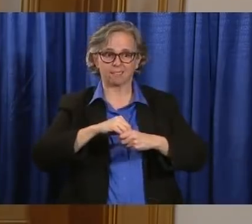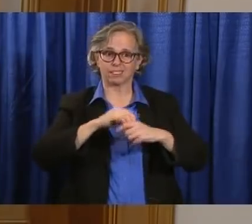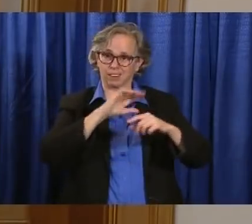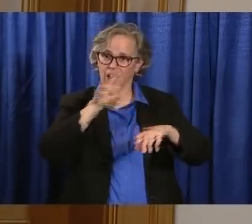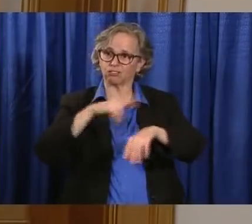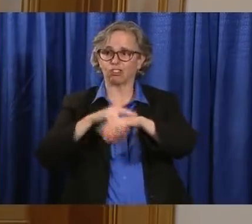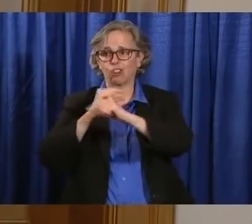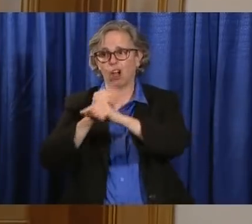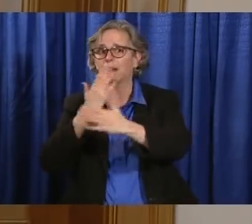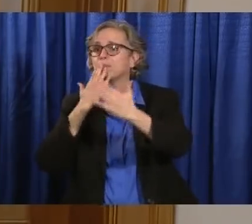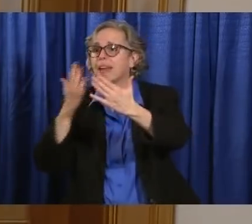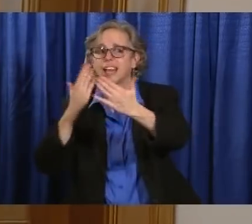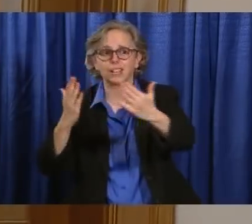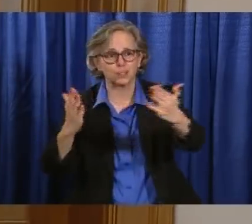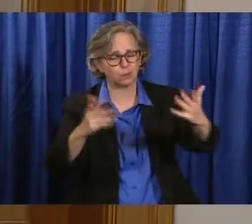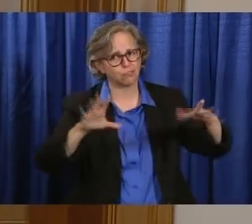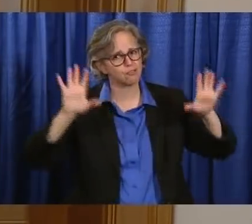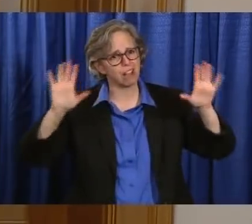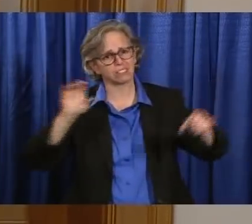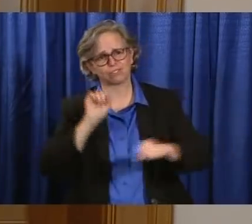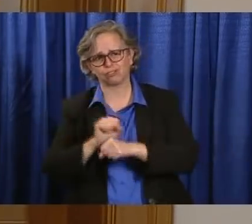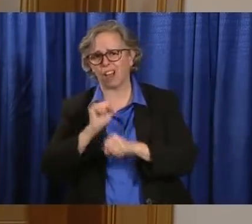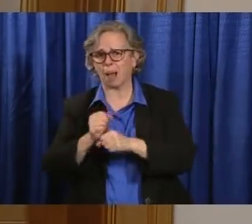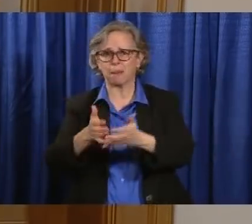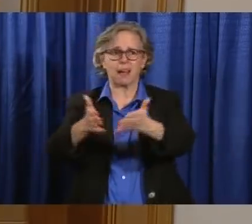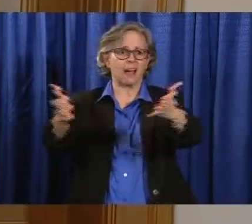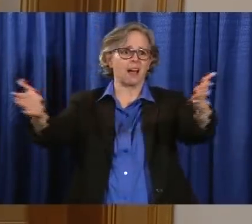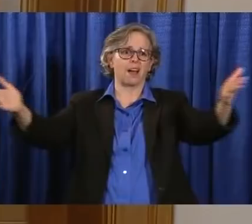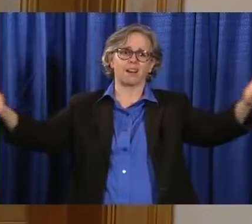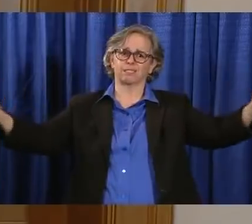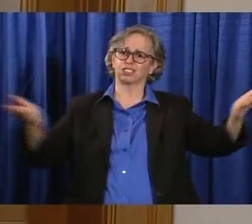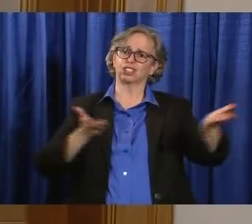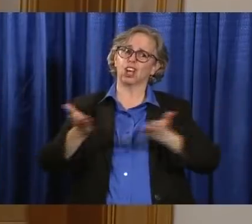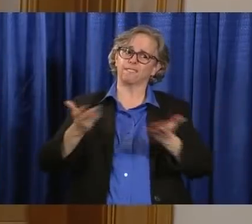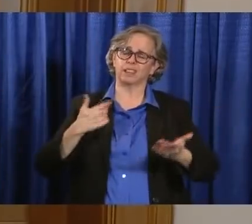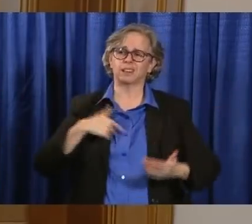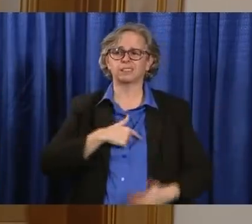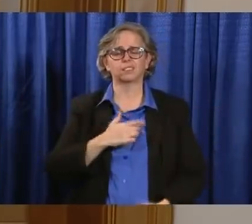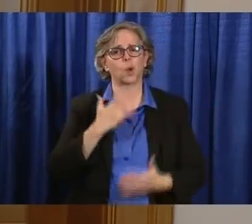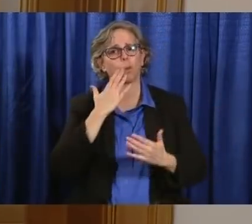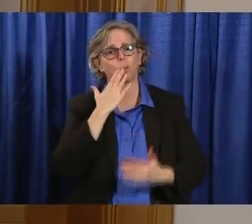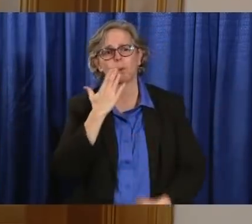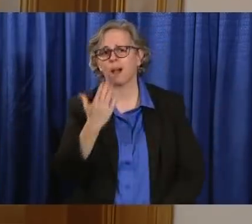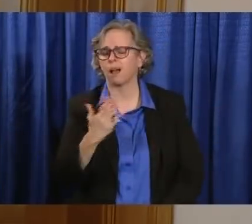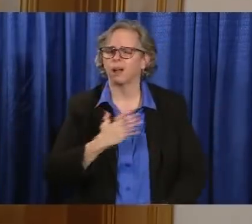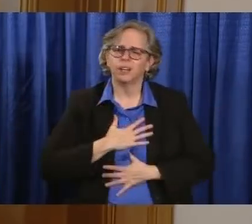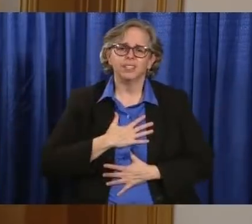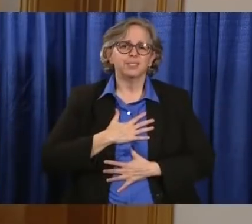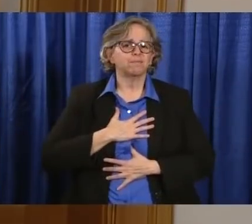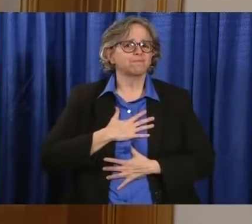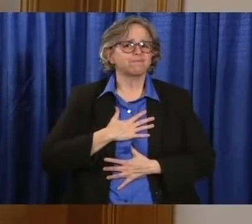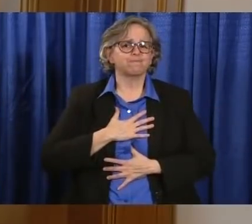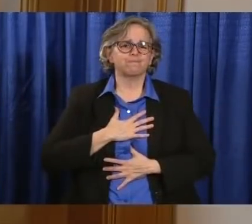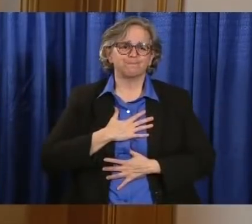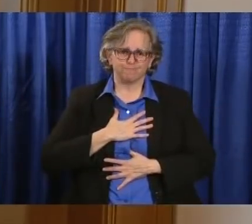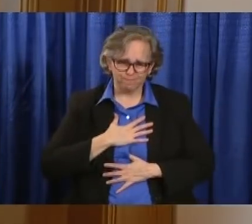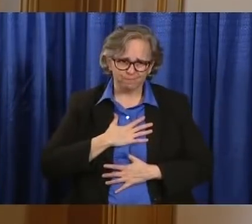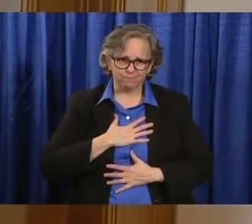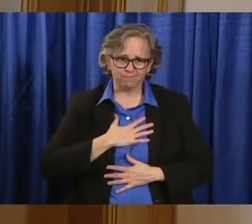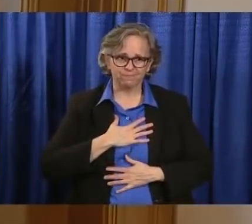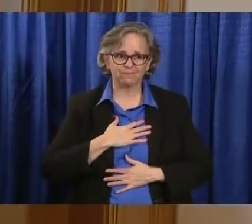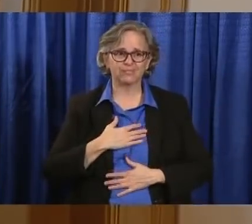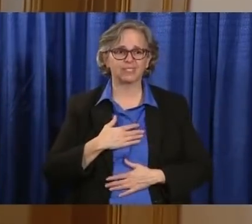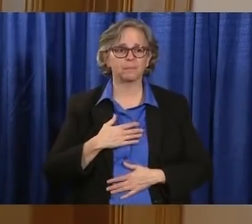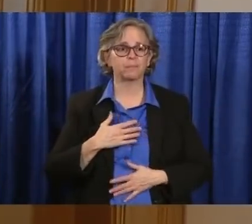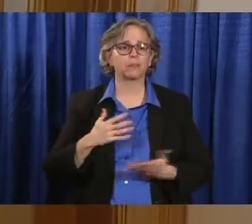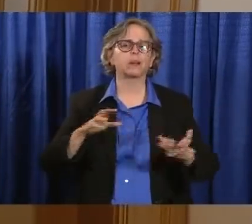there serving us today so very, very well. Let me move to another topic, and